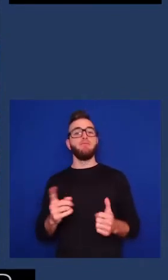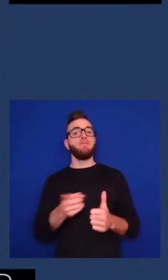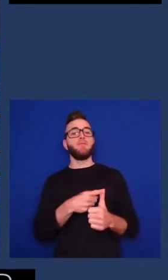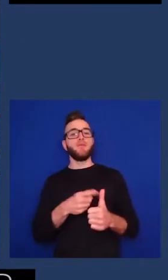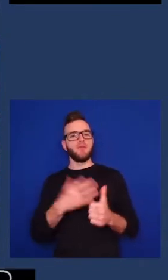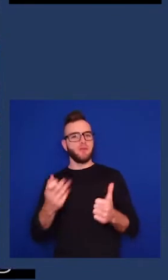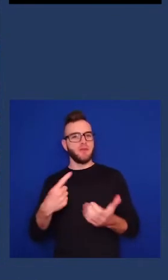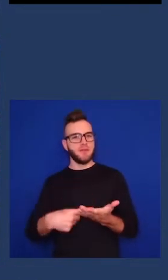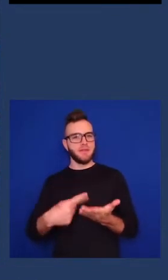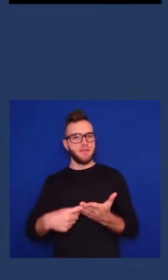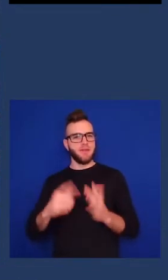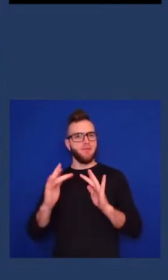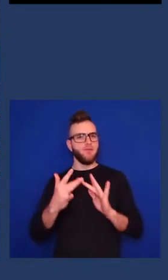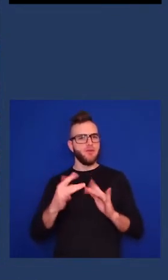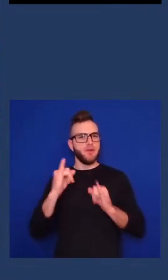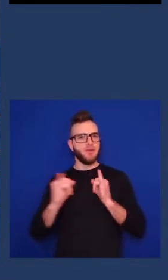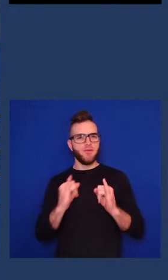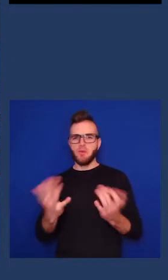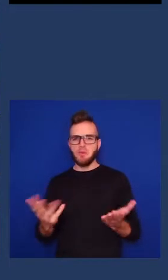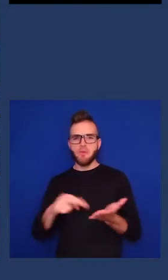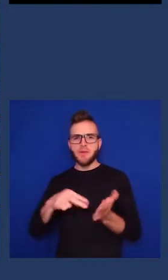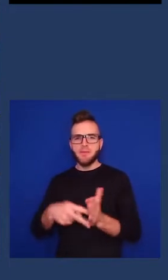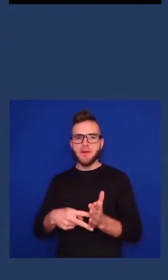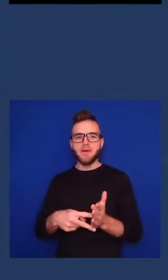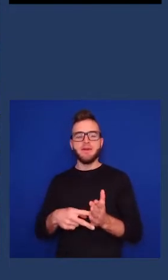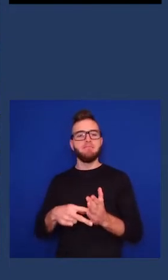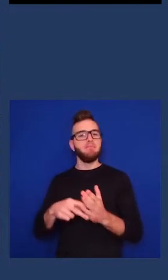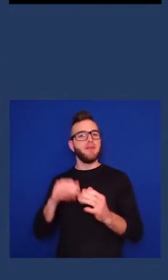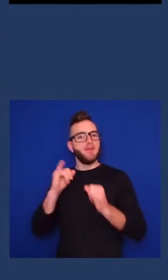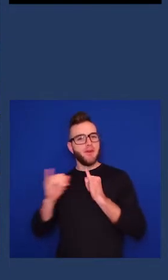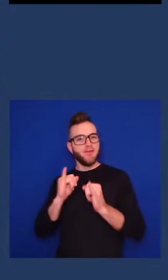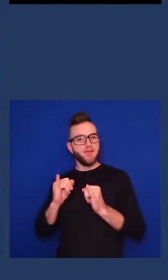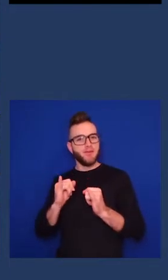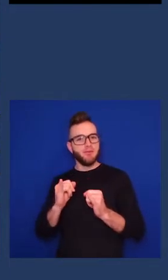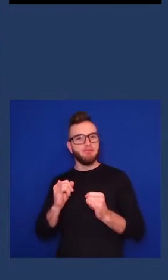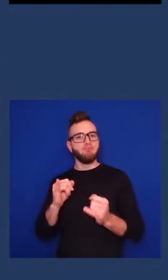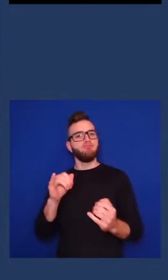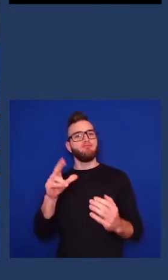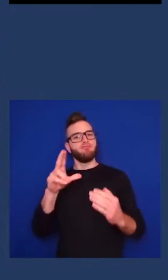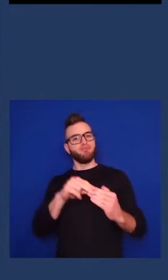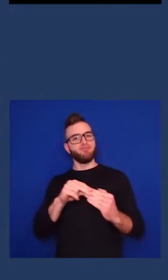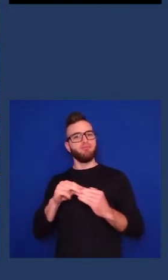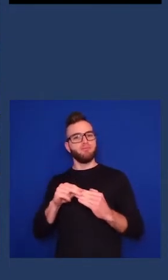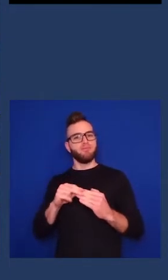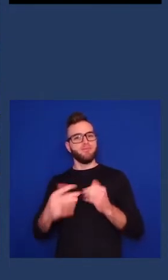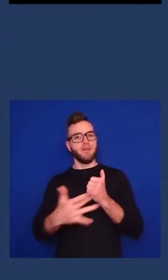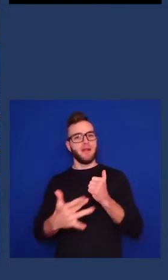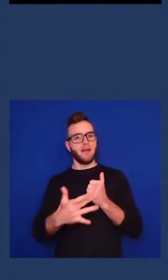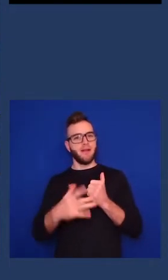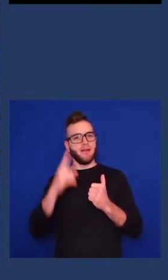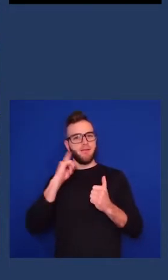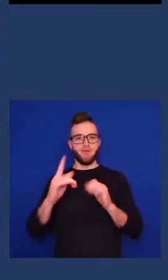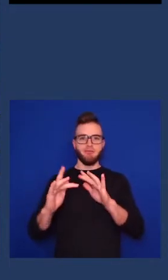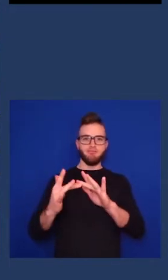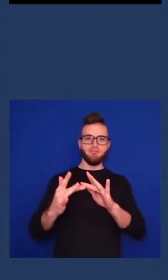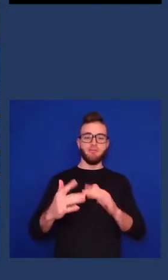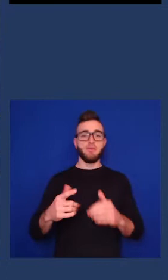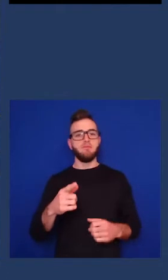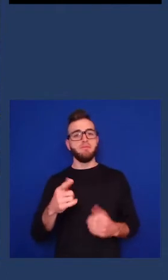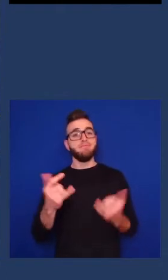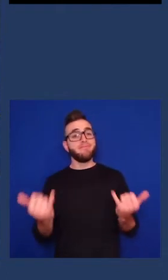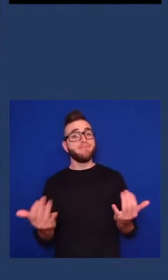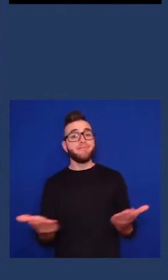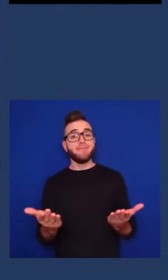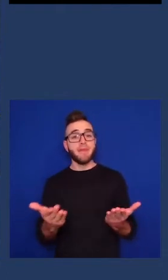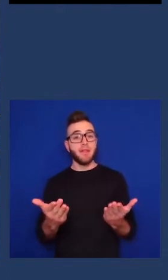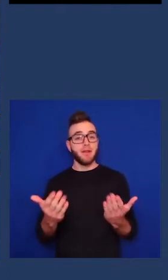interview is an interview conducted utilizing virtual technology. You won't be sitting in the same room with an interviewer, but you'll be